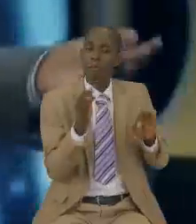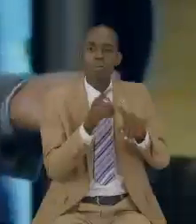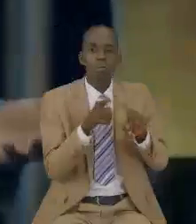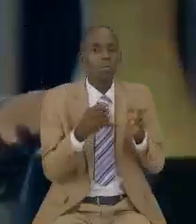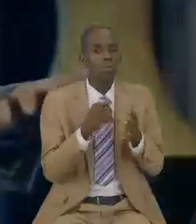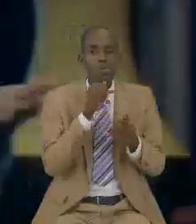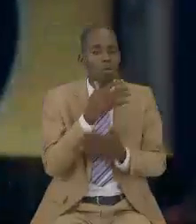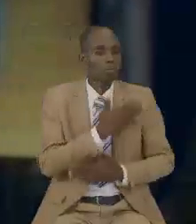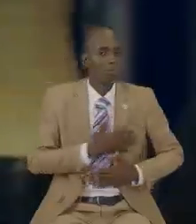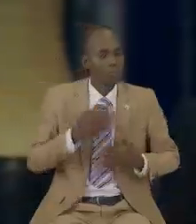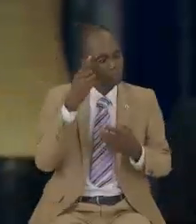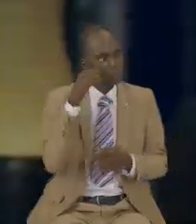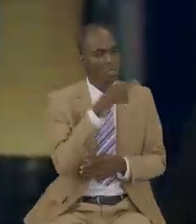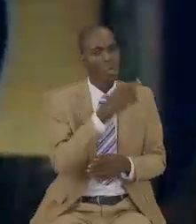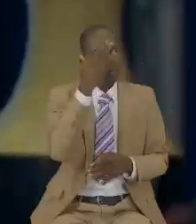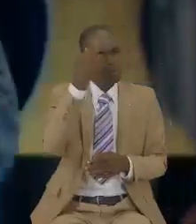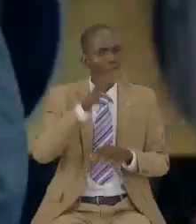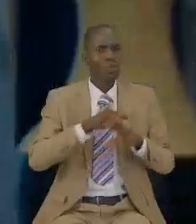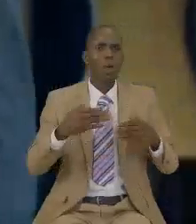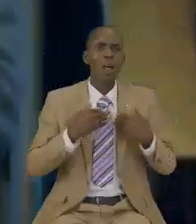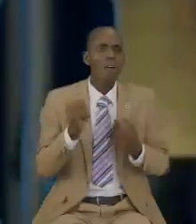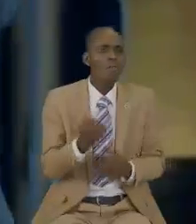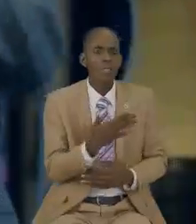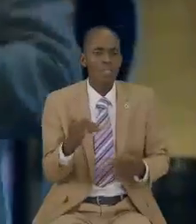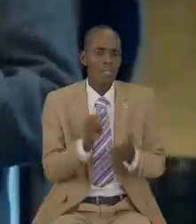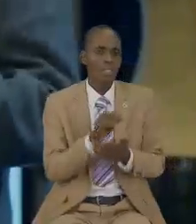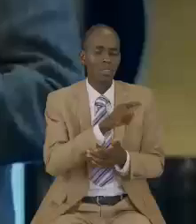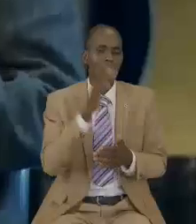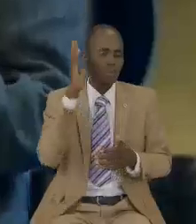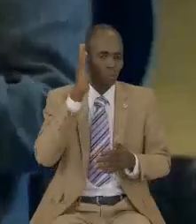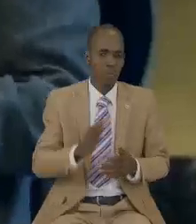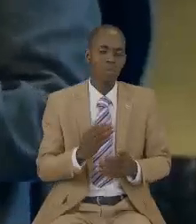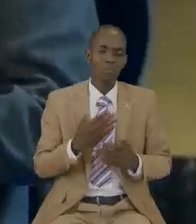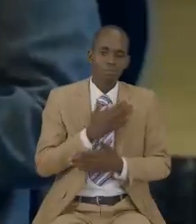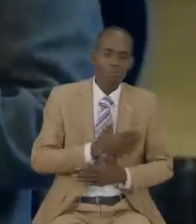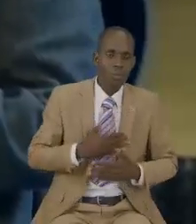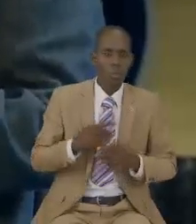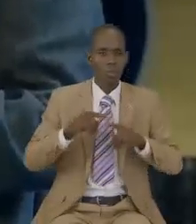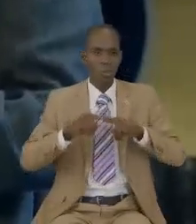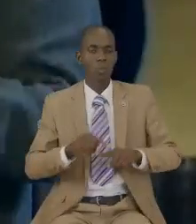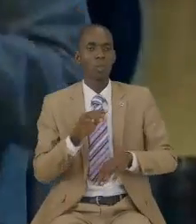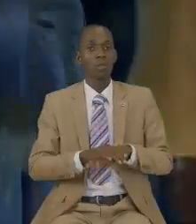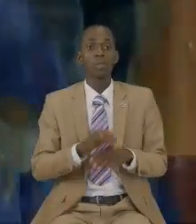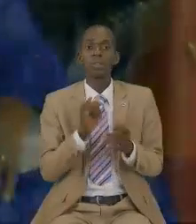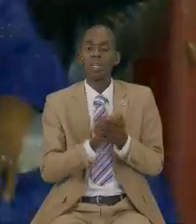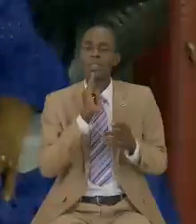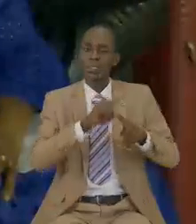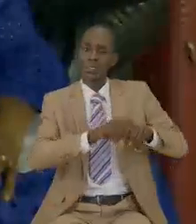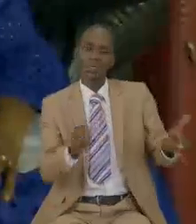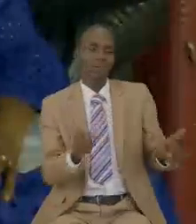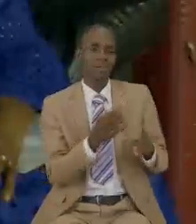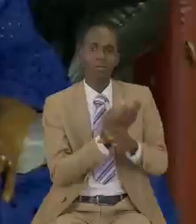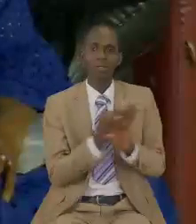he doesn't have anything that he will live on. The freedom we're talking about is not like that. present